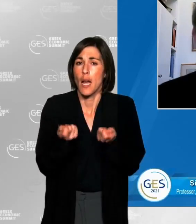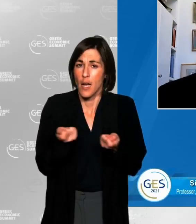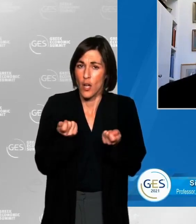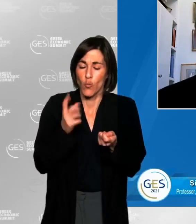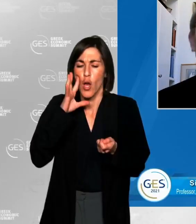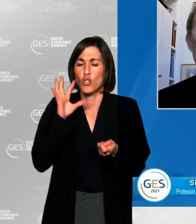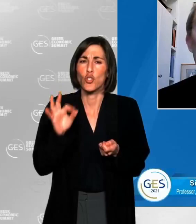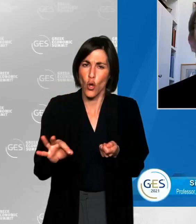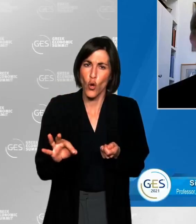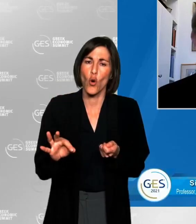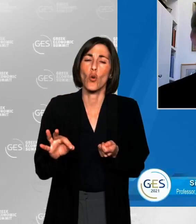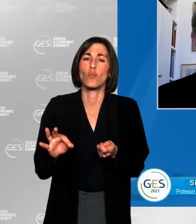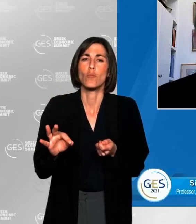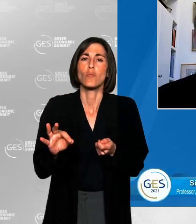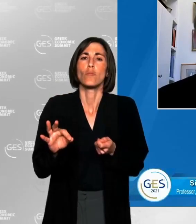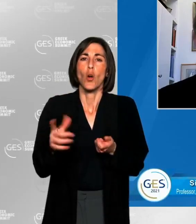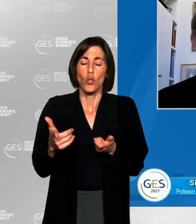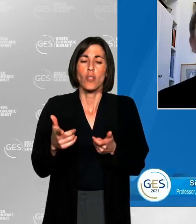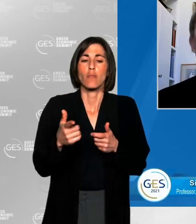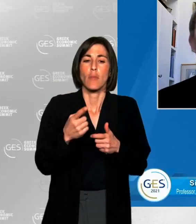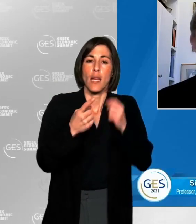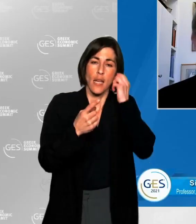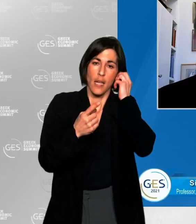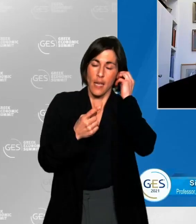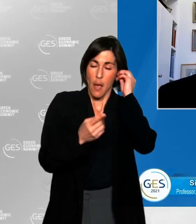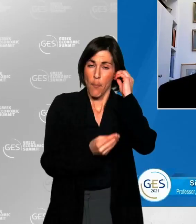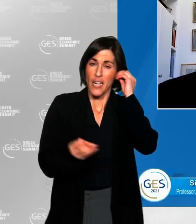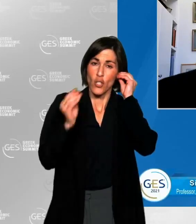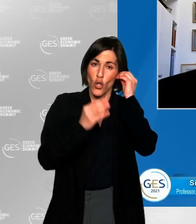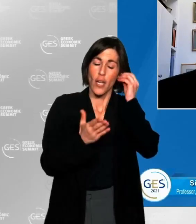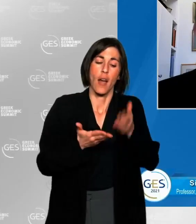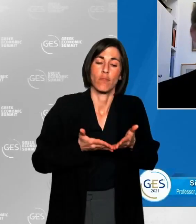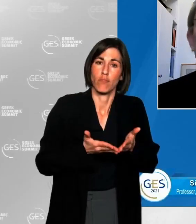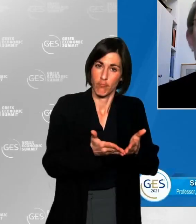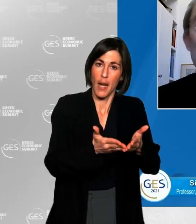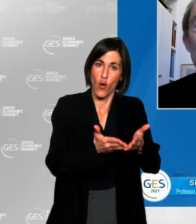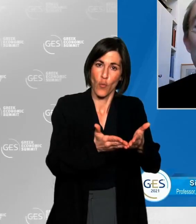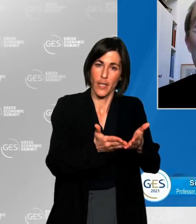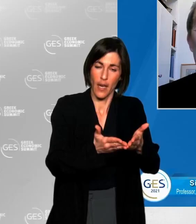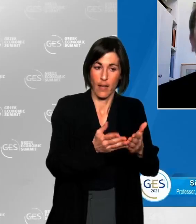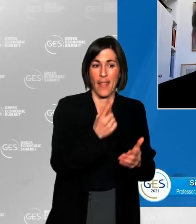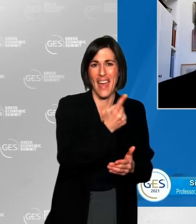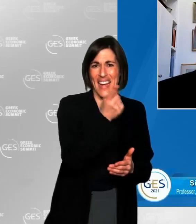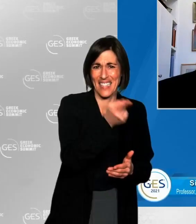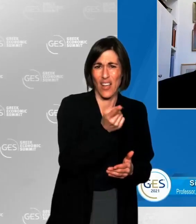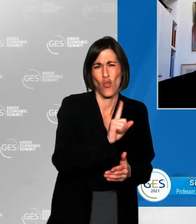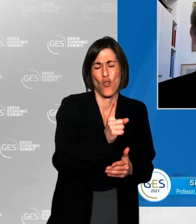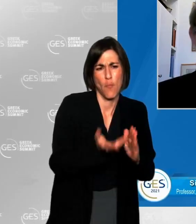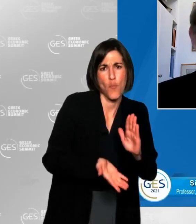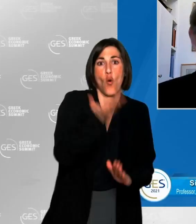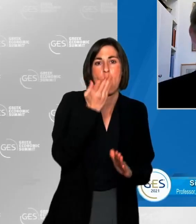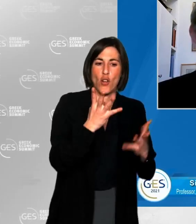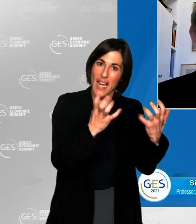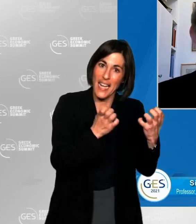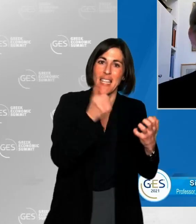the 1%, or if you want the 10% or whatever, how can we make sure that the 90 plus rises, if